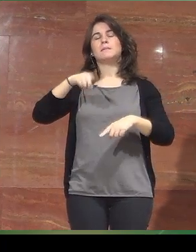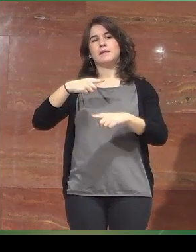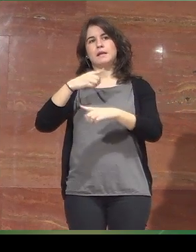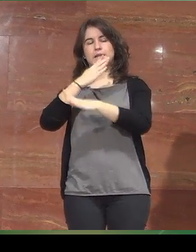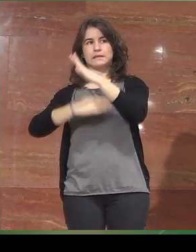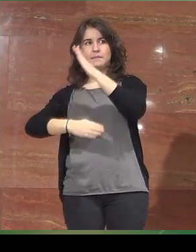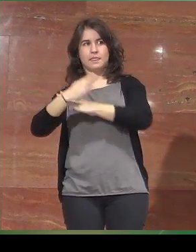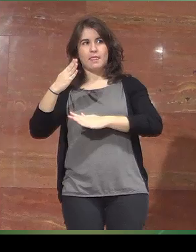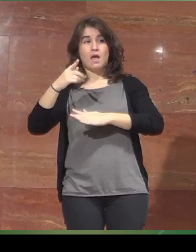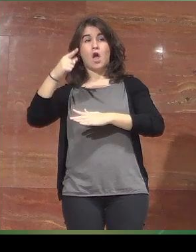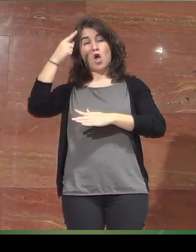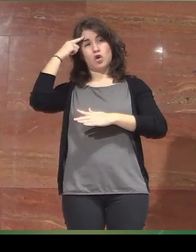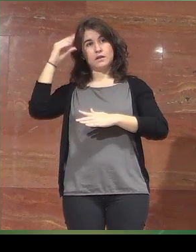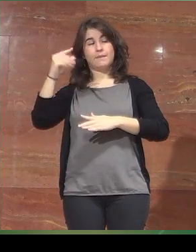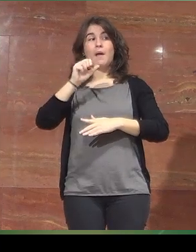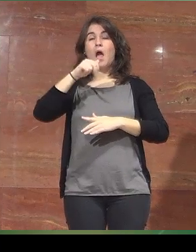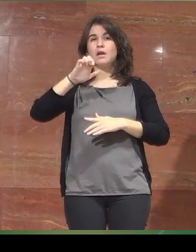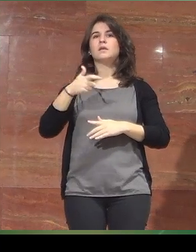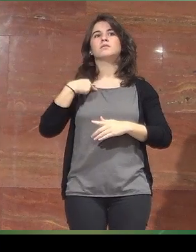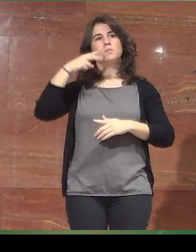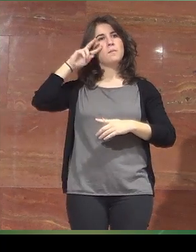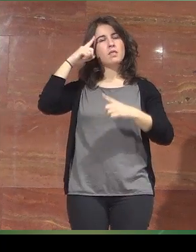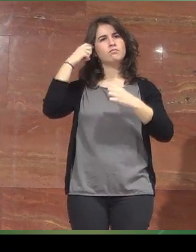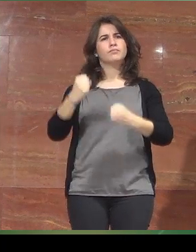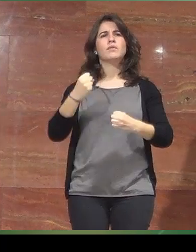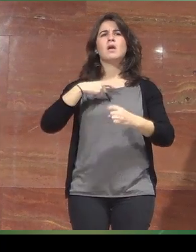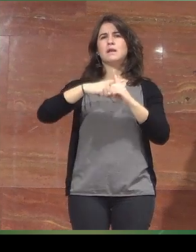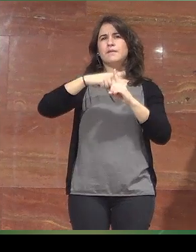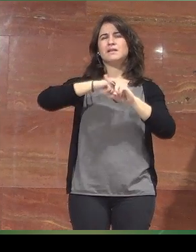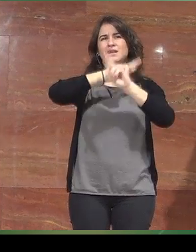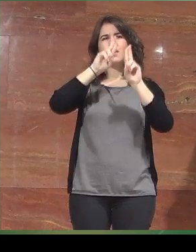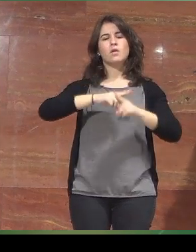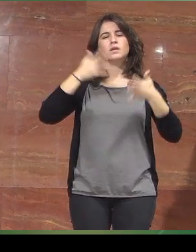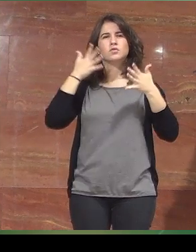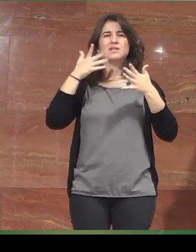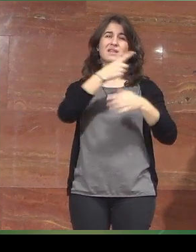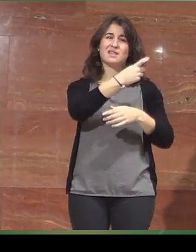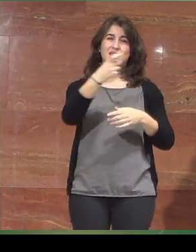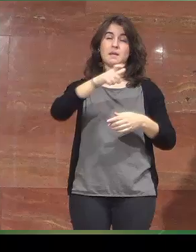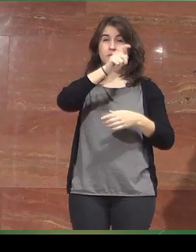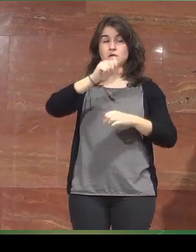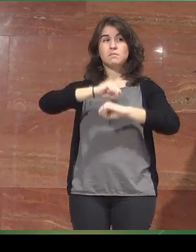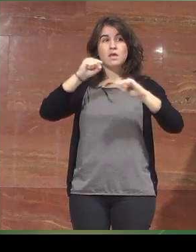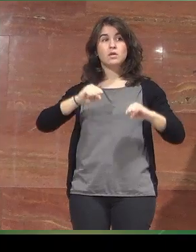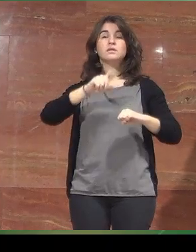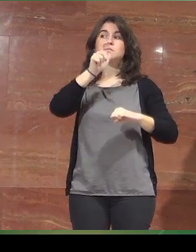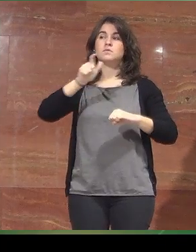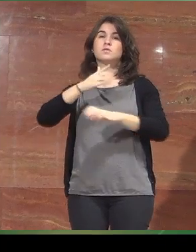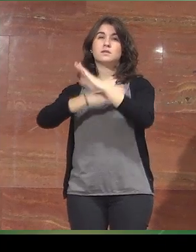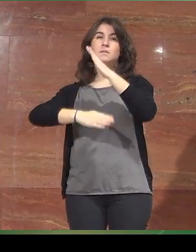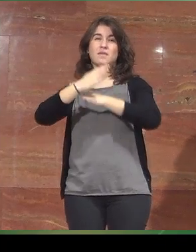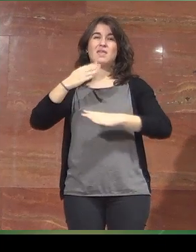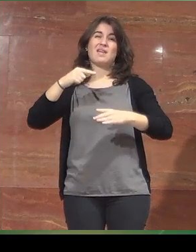cognitiva. Ann es especialista a nivel internacional en asesorar sobre las necesidades de las personas mayores y personas con discapacidad en